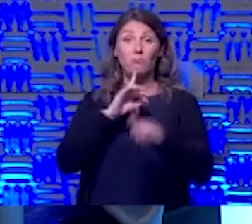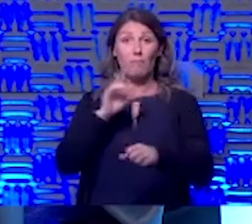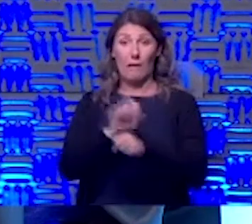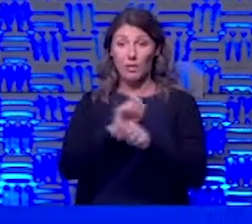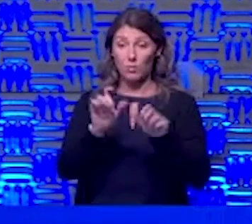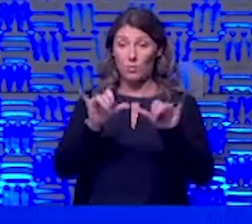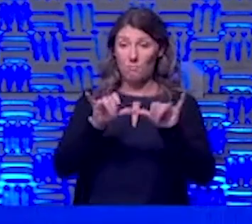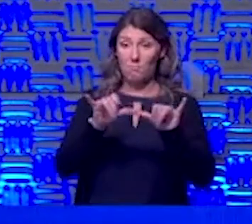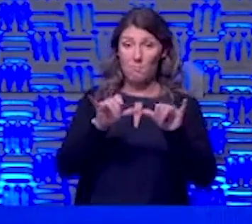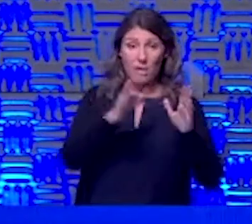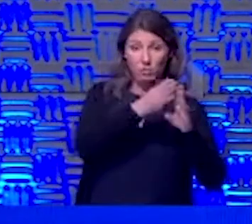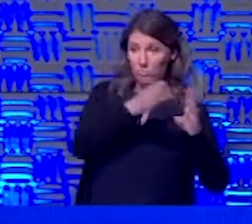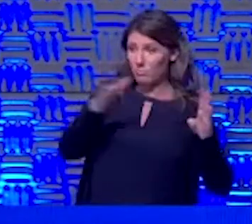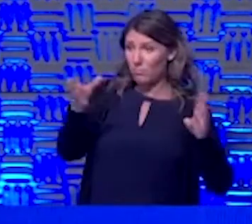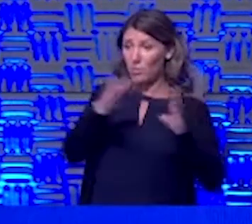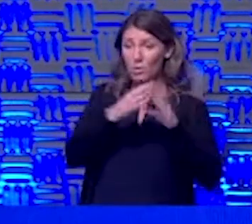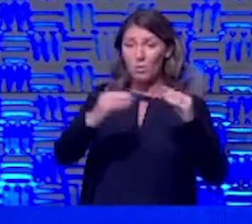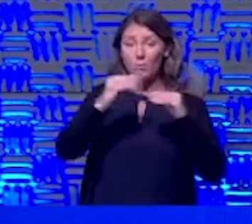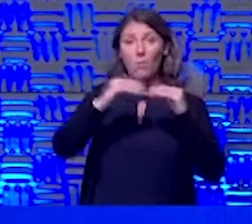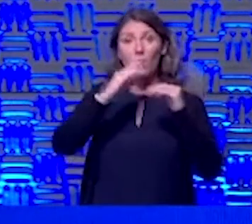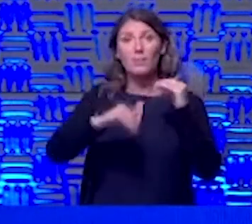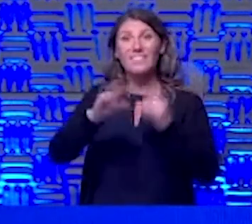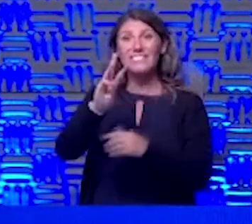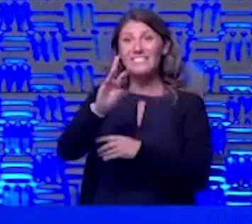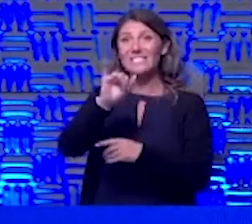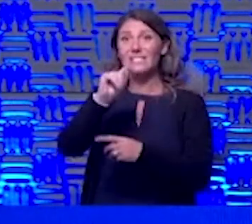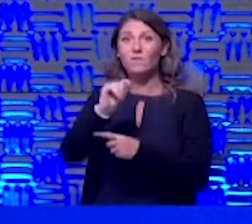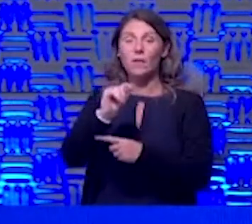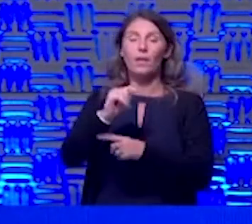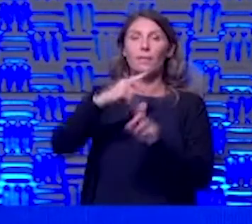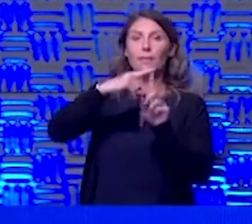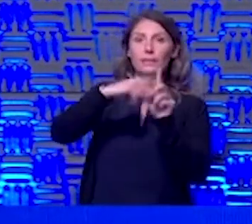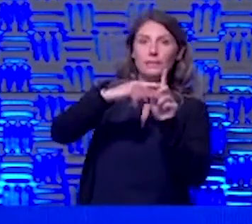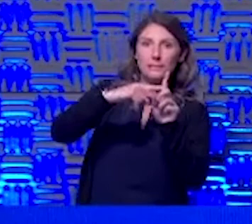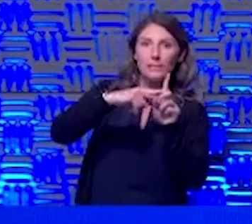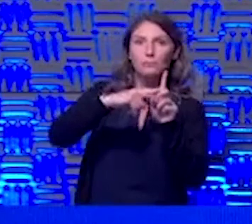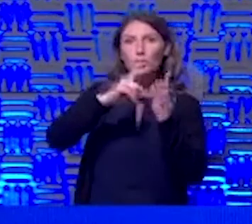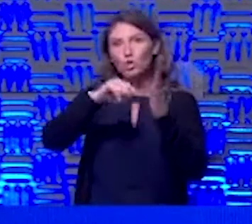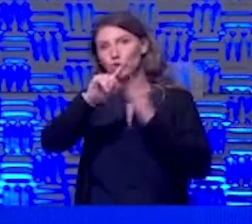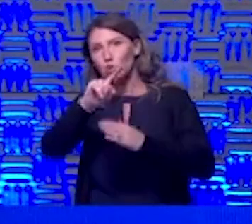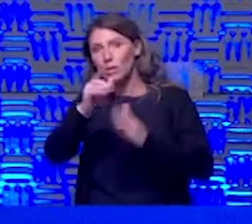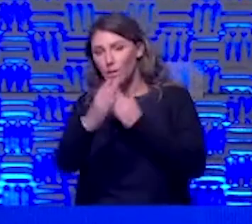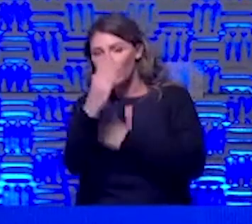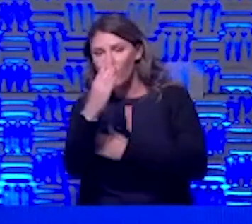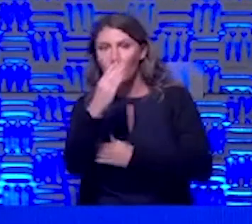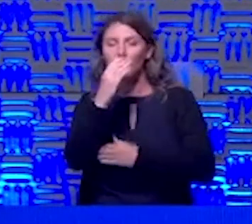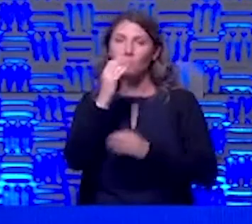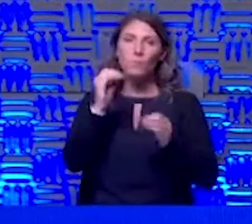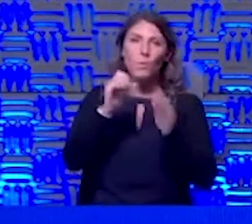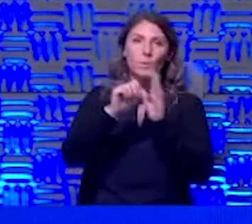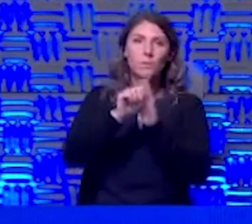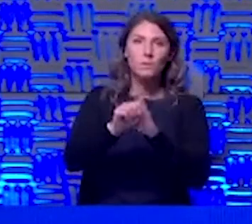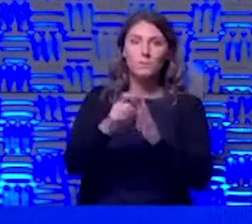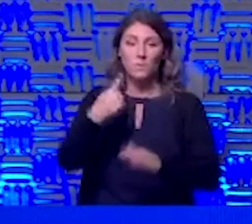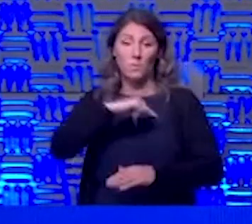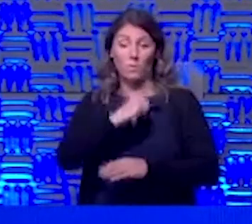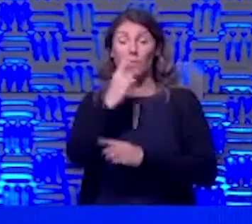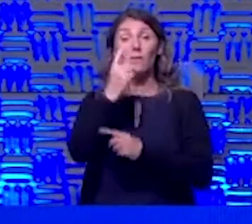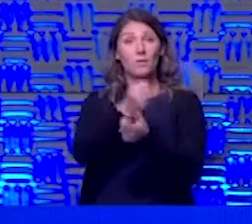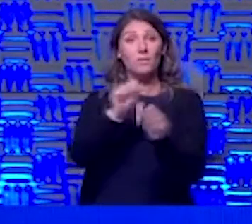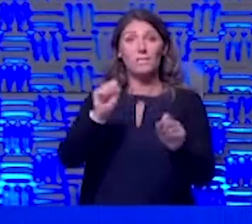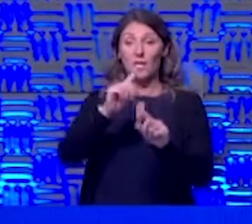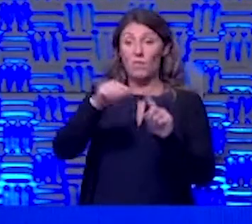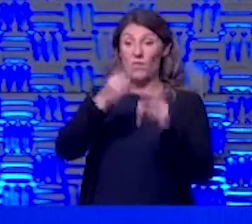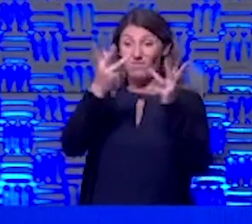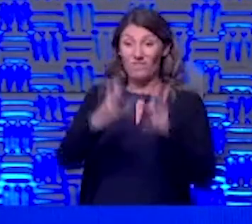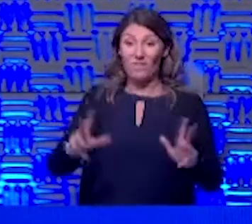apart. And we also know that we've had a temperature check in the morning and that we're not symptomatic. So we think we're safe like that. As soon as we're done